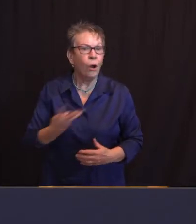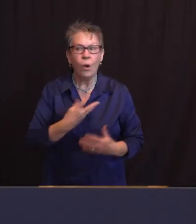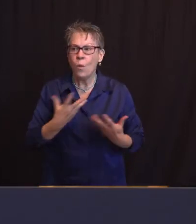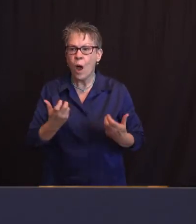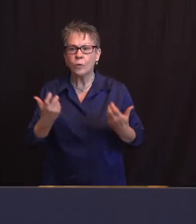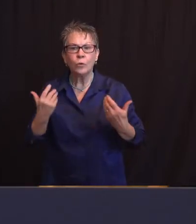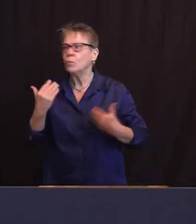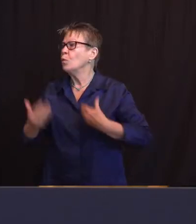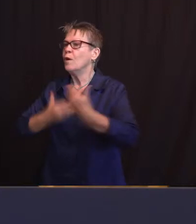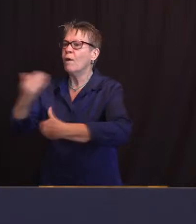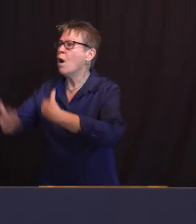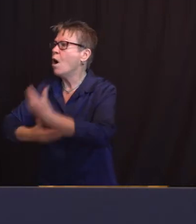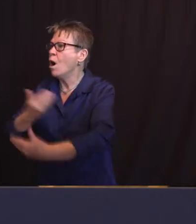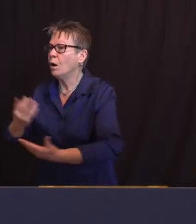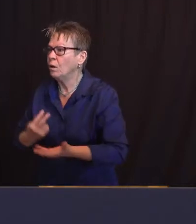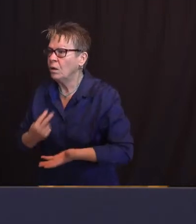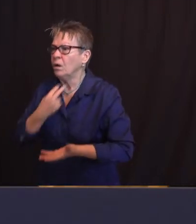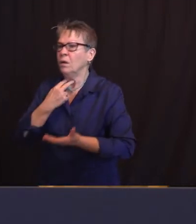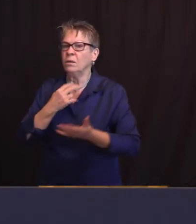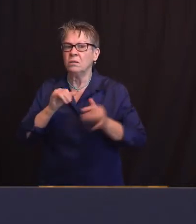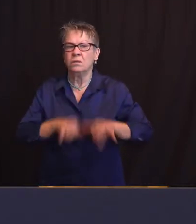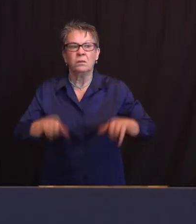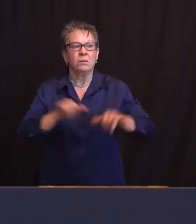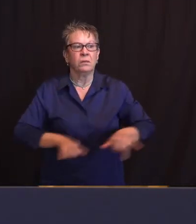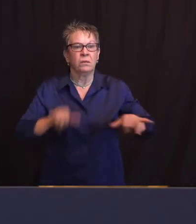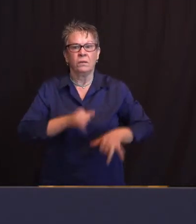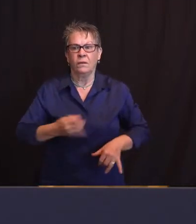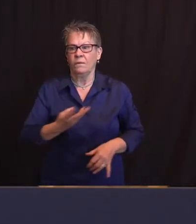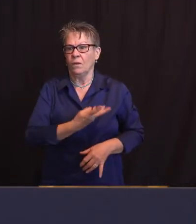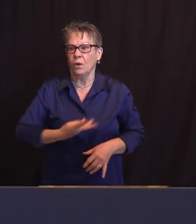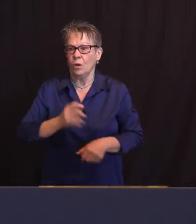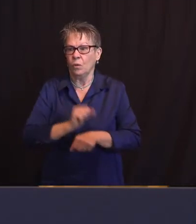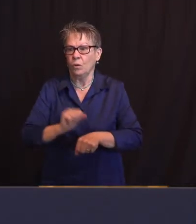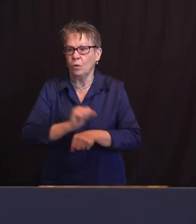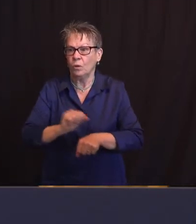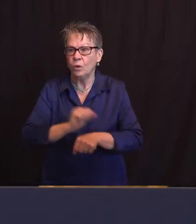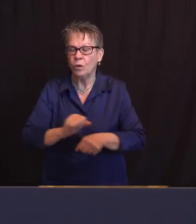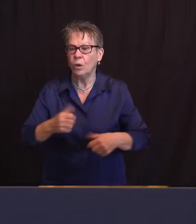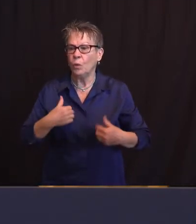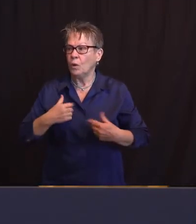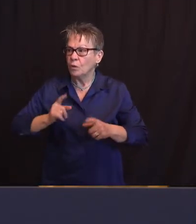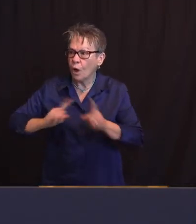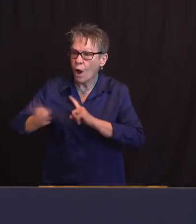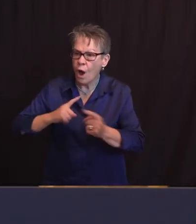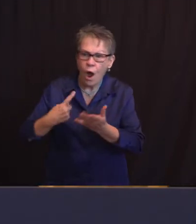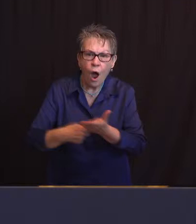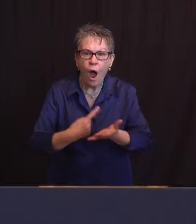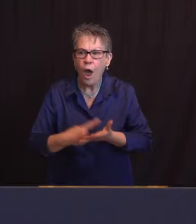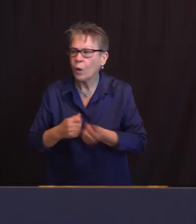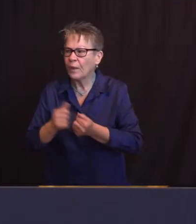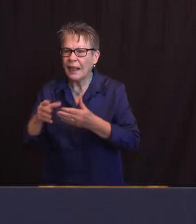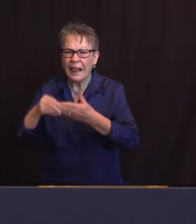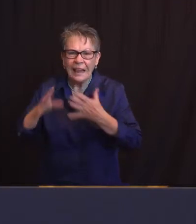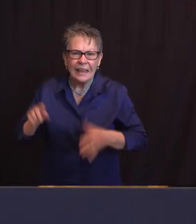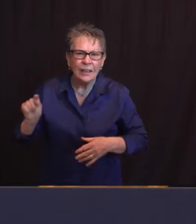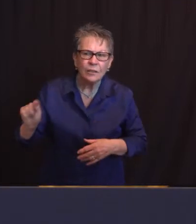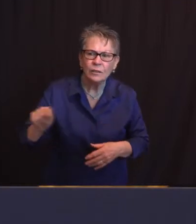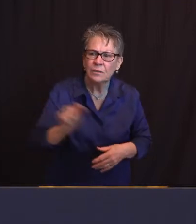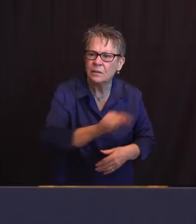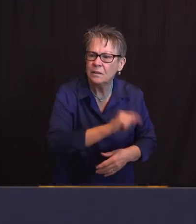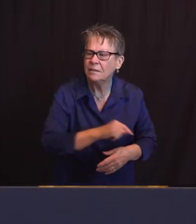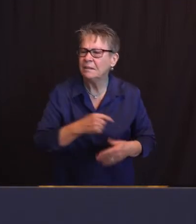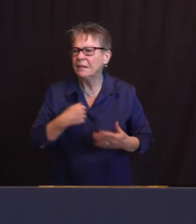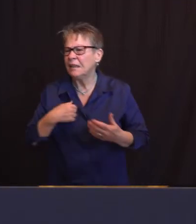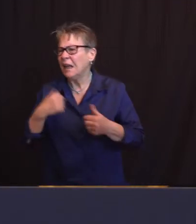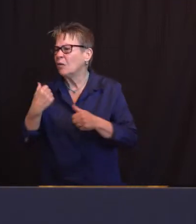very constructive conversations with leadership. In fact, we had a conversation about this within the past week or so. I can't remember the day, with the Senate